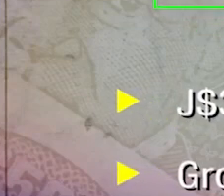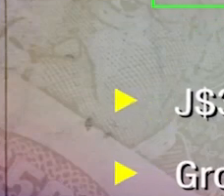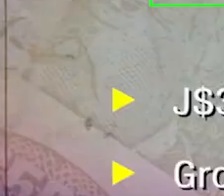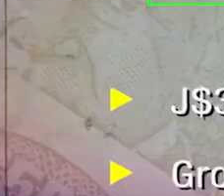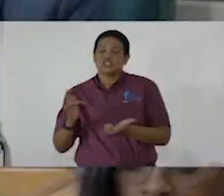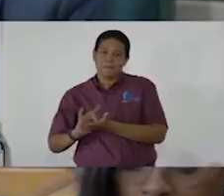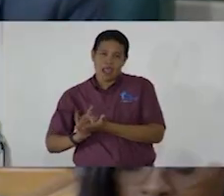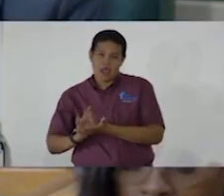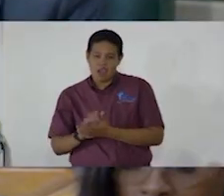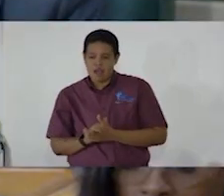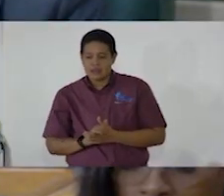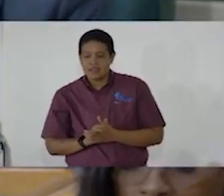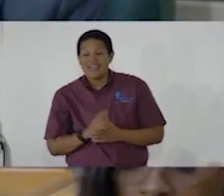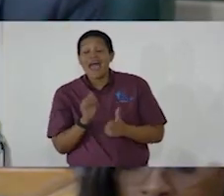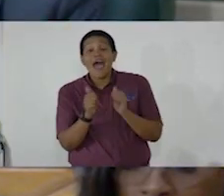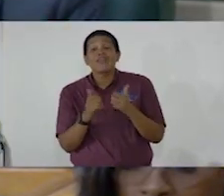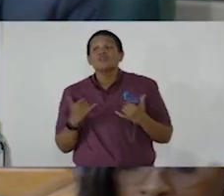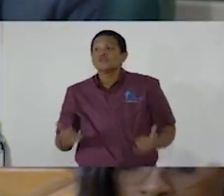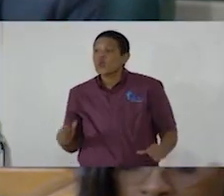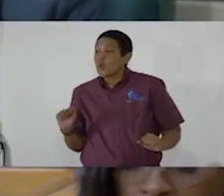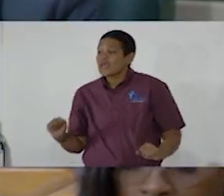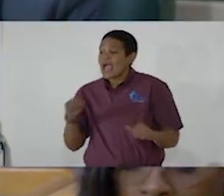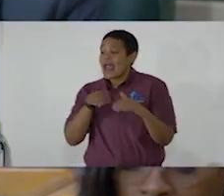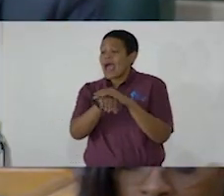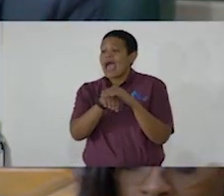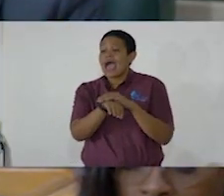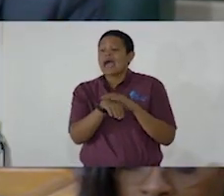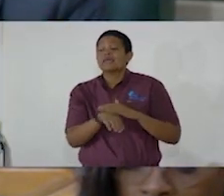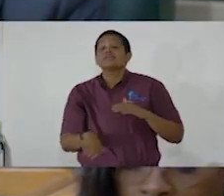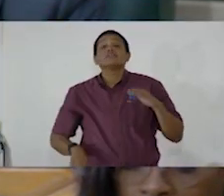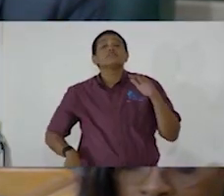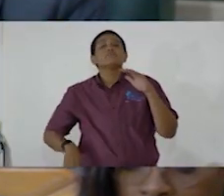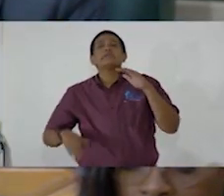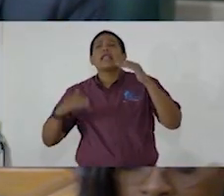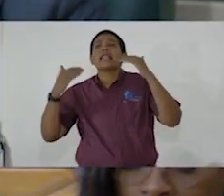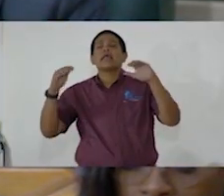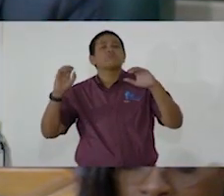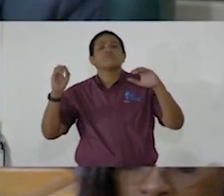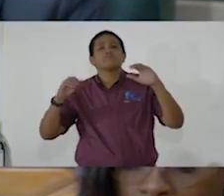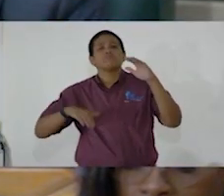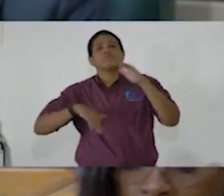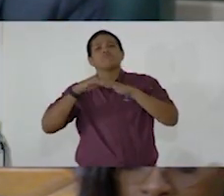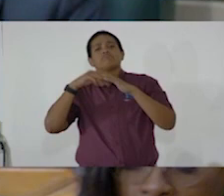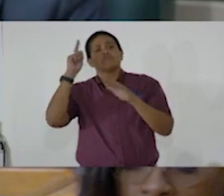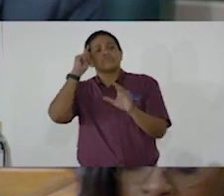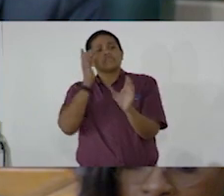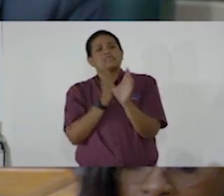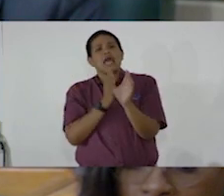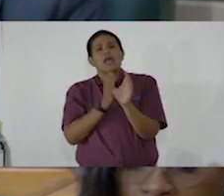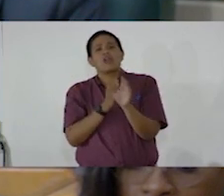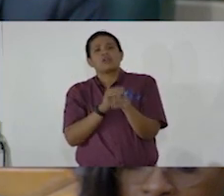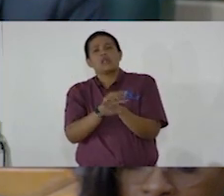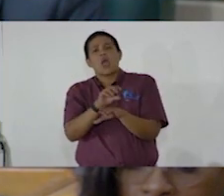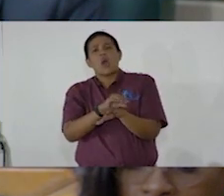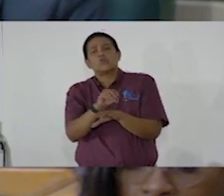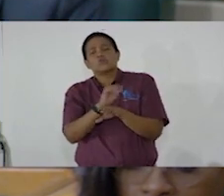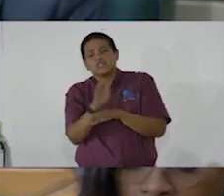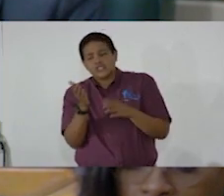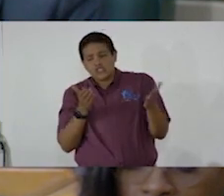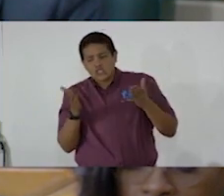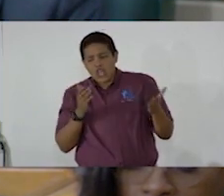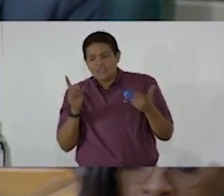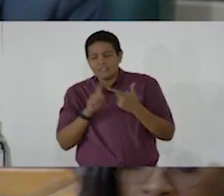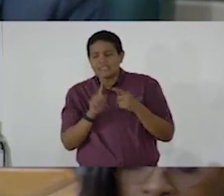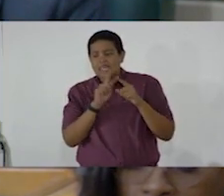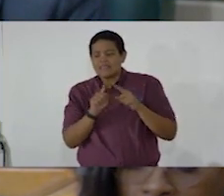international levels. Athletes are now able to access unlimited psychological, psychiatric services, as well